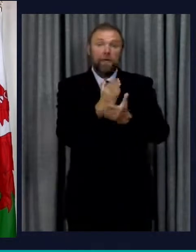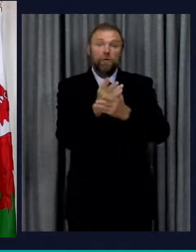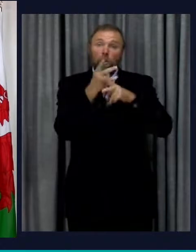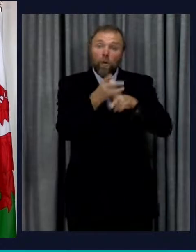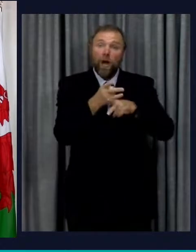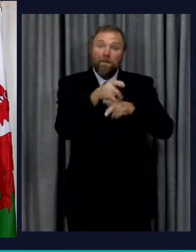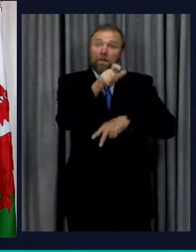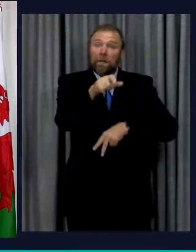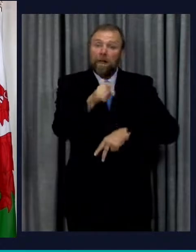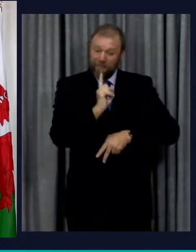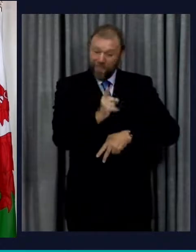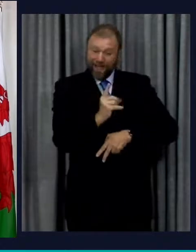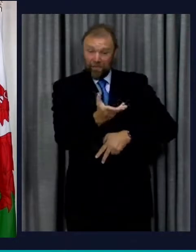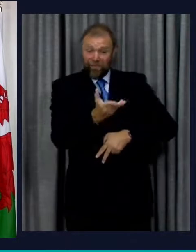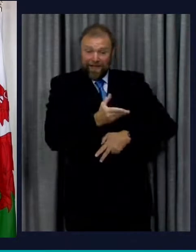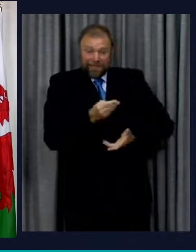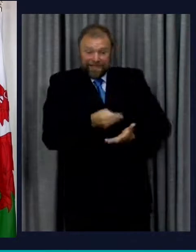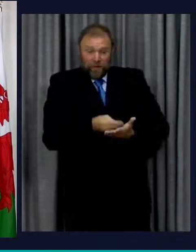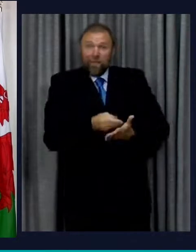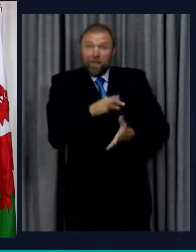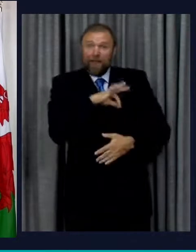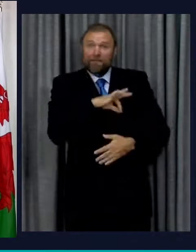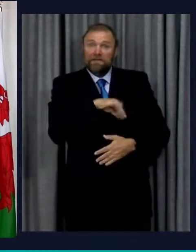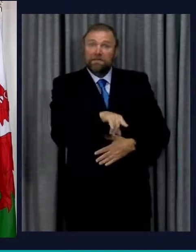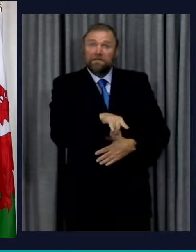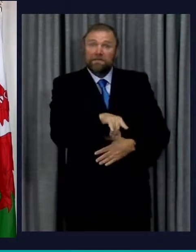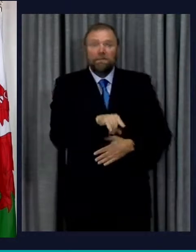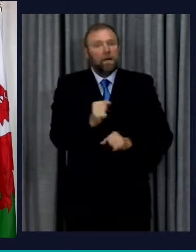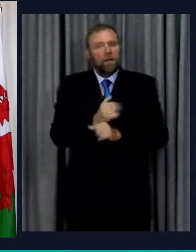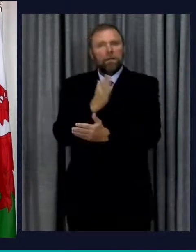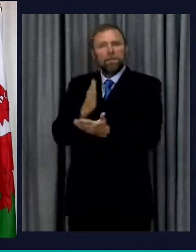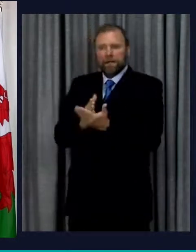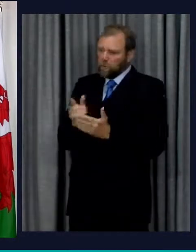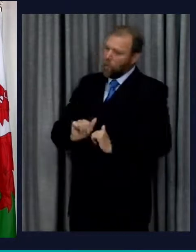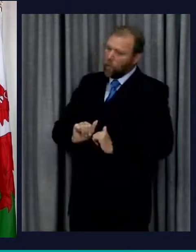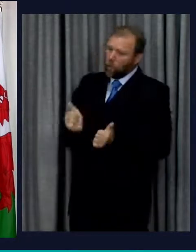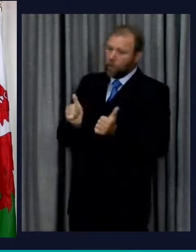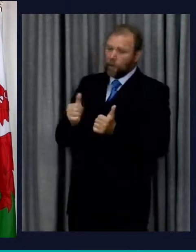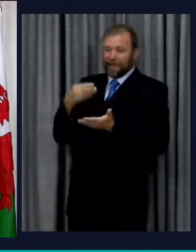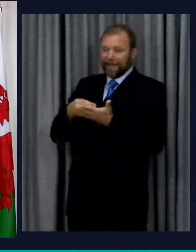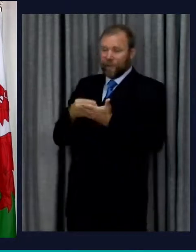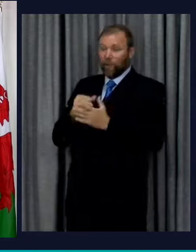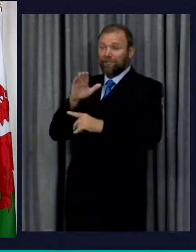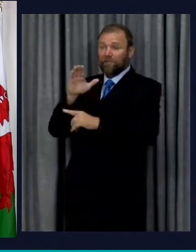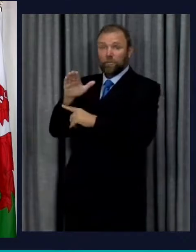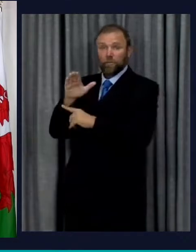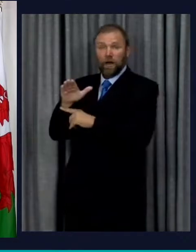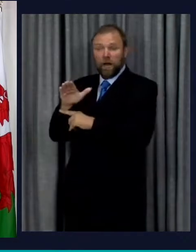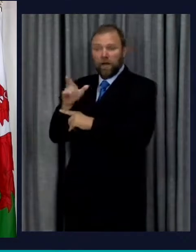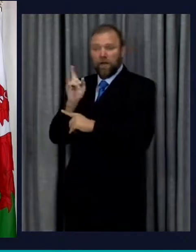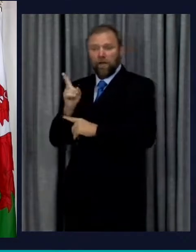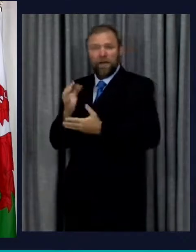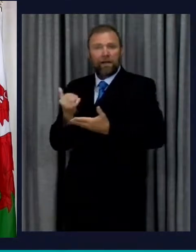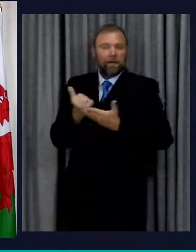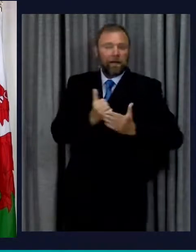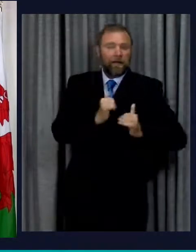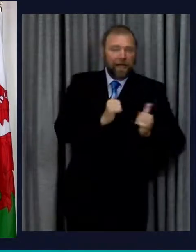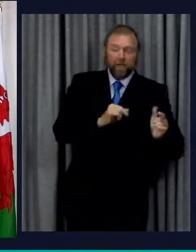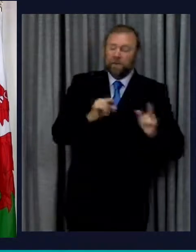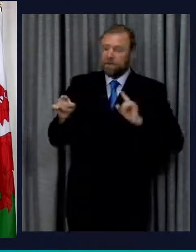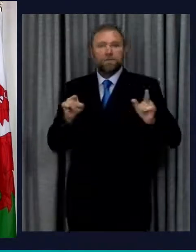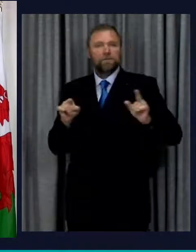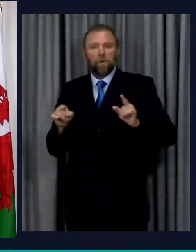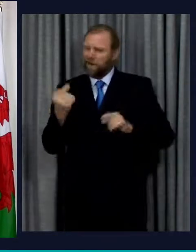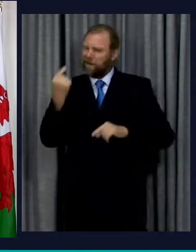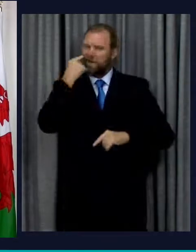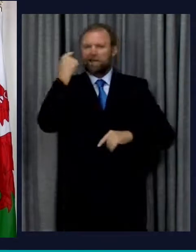that provides, and at the same time to make sure we have a good and healthy economic future, which is what I've been trying to set out both today, later in the Chamber,